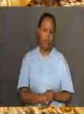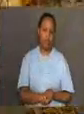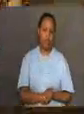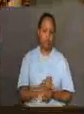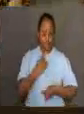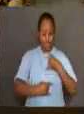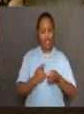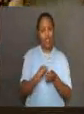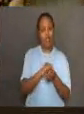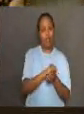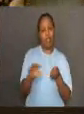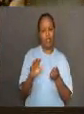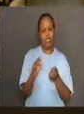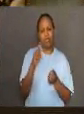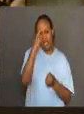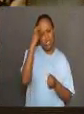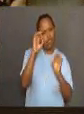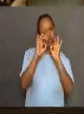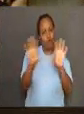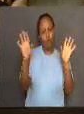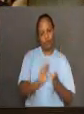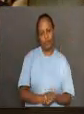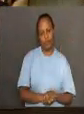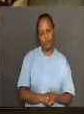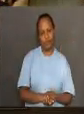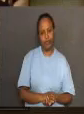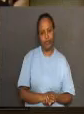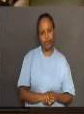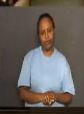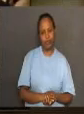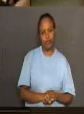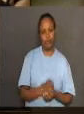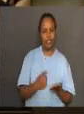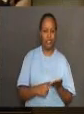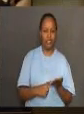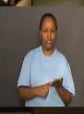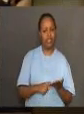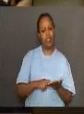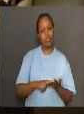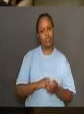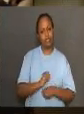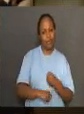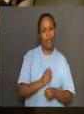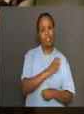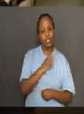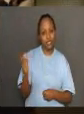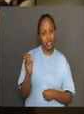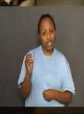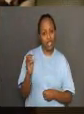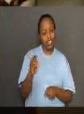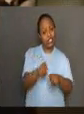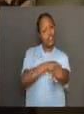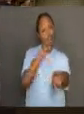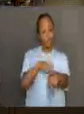Genocide is irrational, and it has terrible and long-lasting